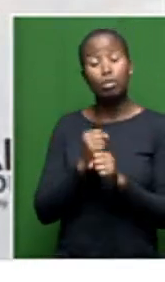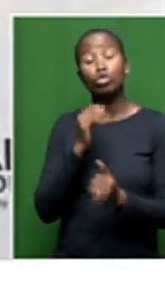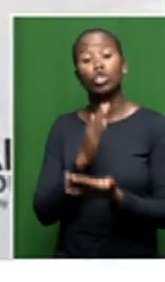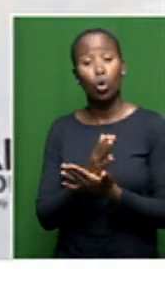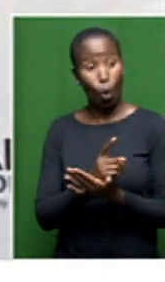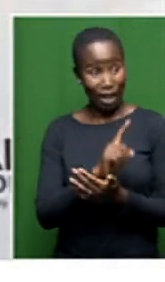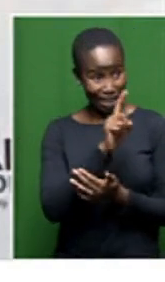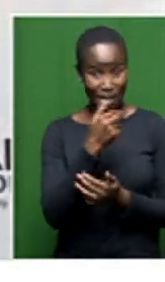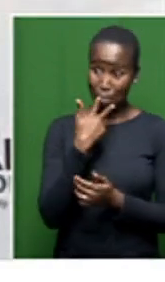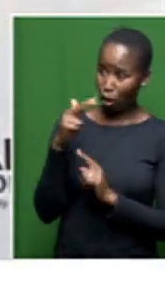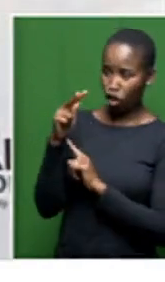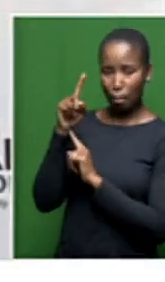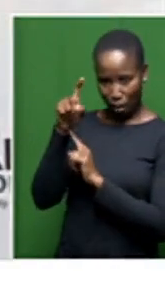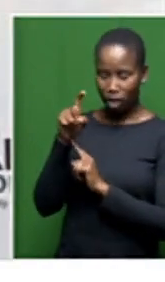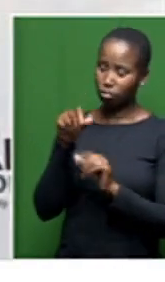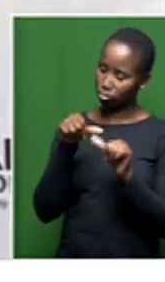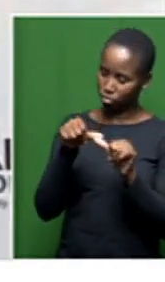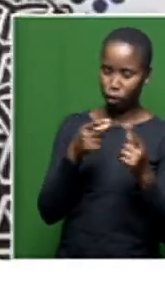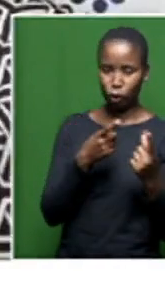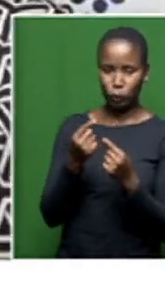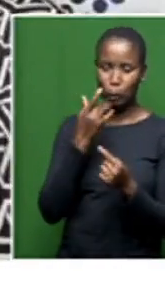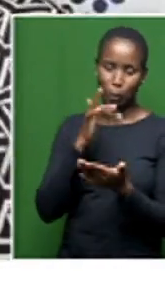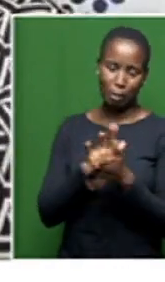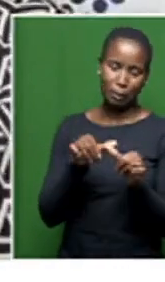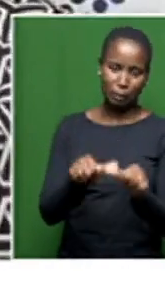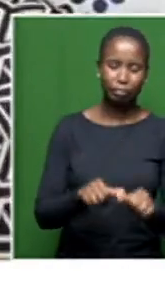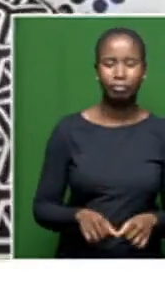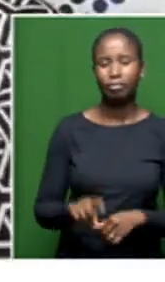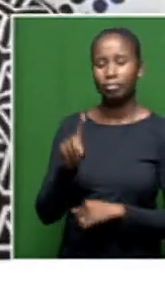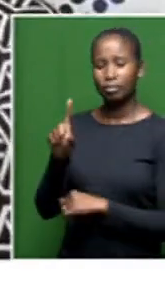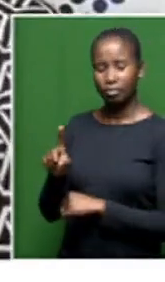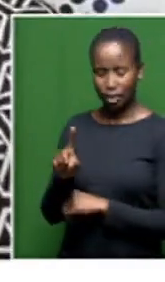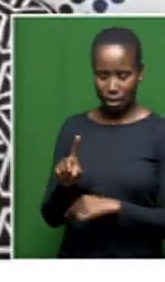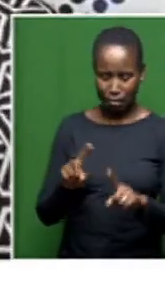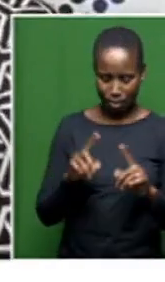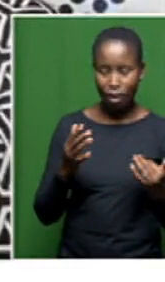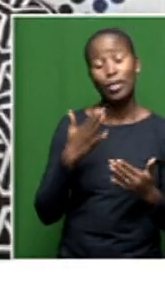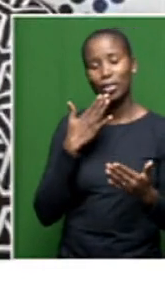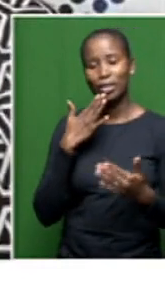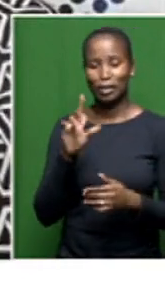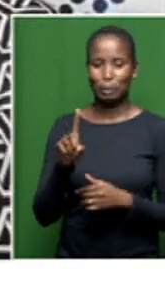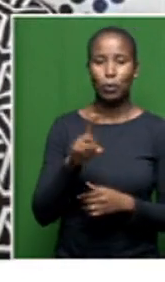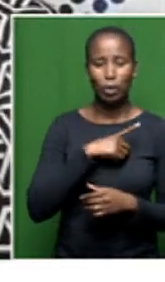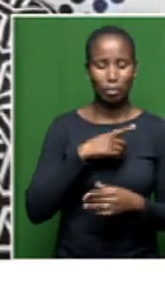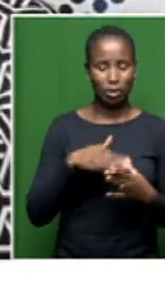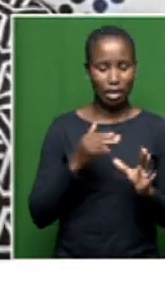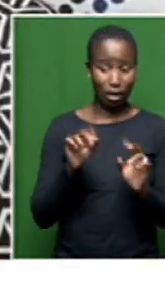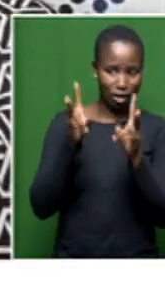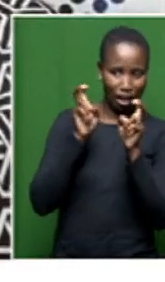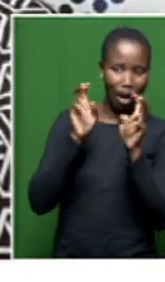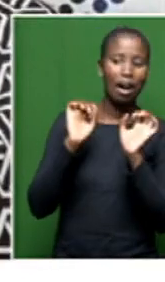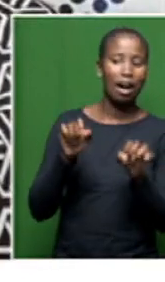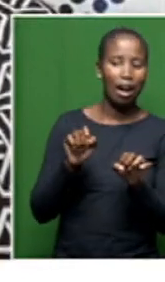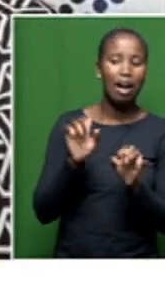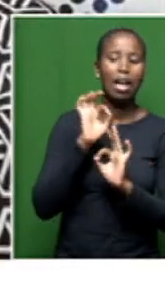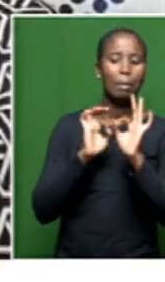those are actually realized. So Trudi, I suppose the question needs, thank you. I mean, I think we get an idea of how that